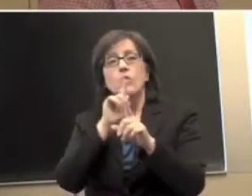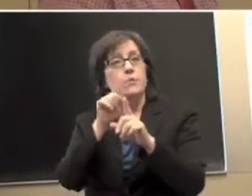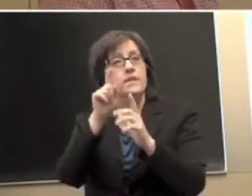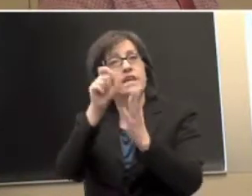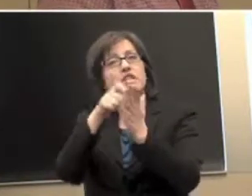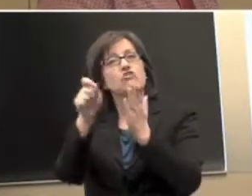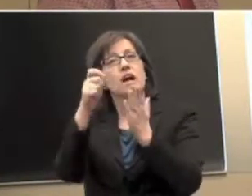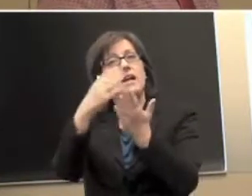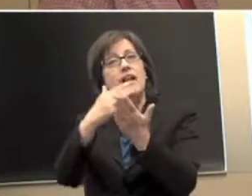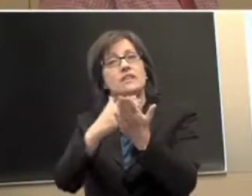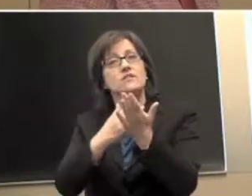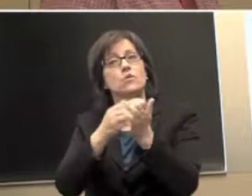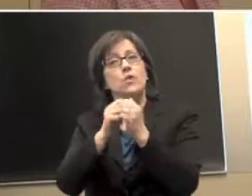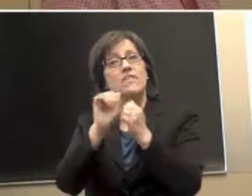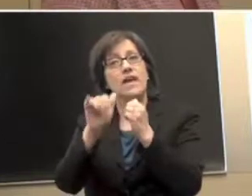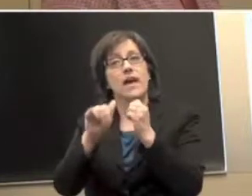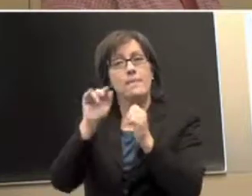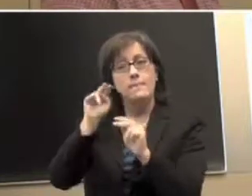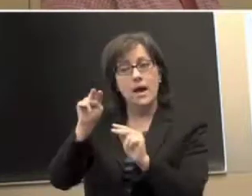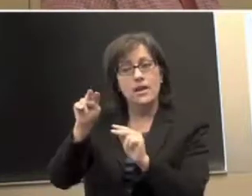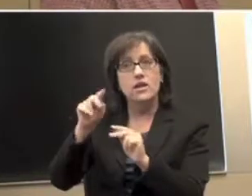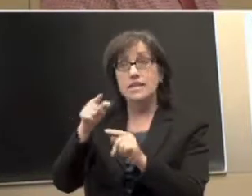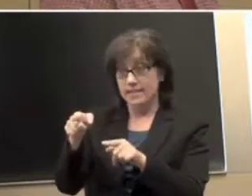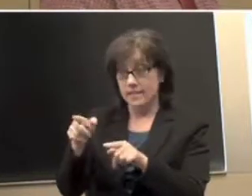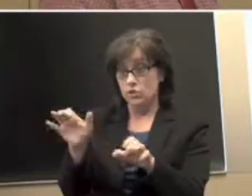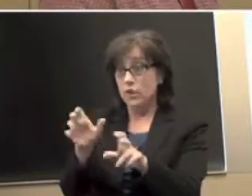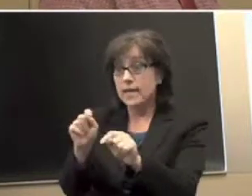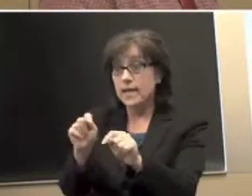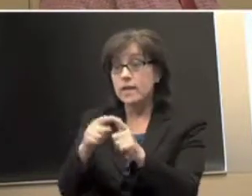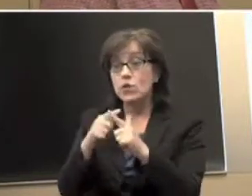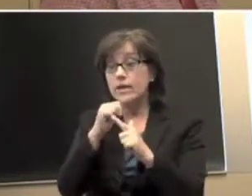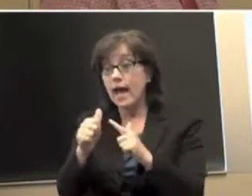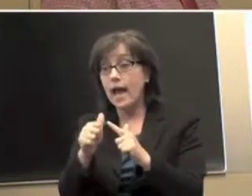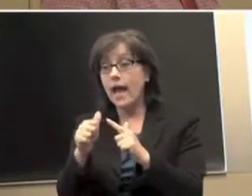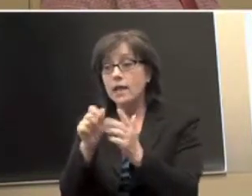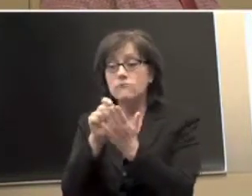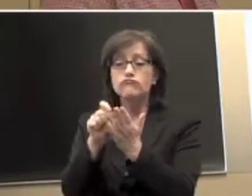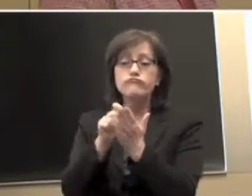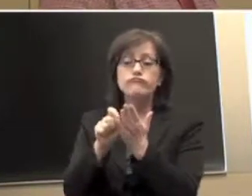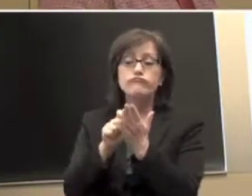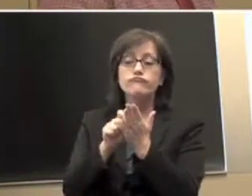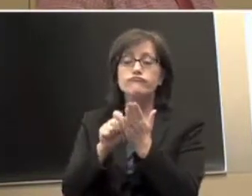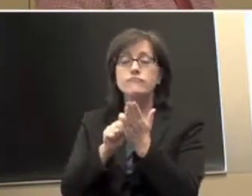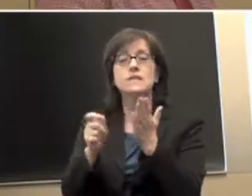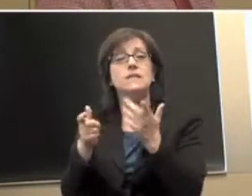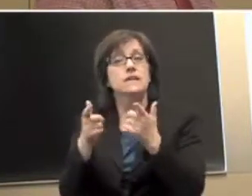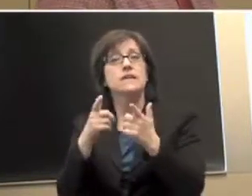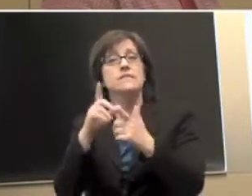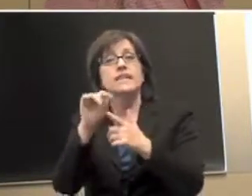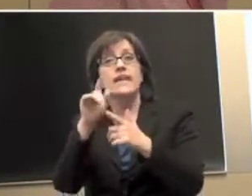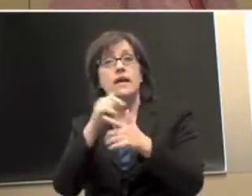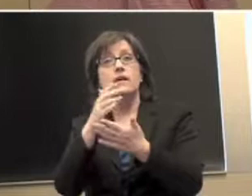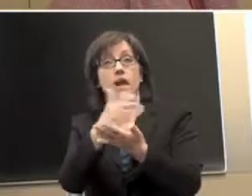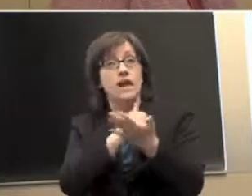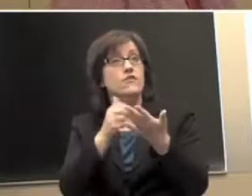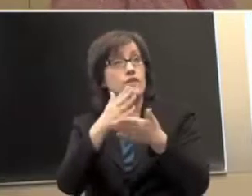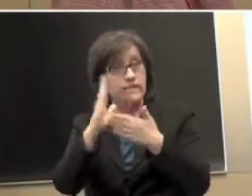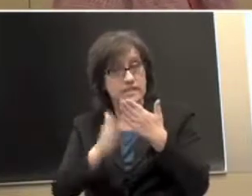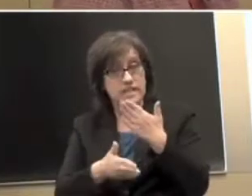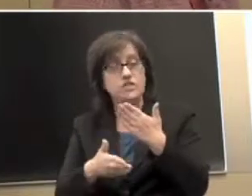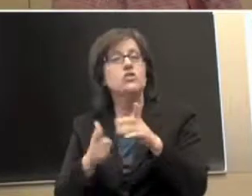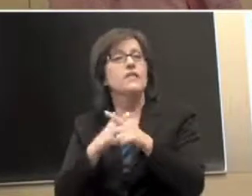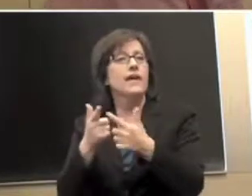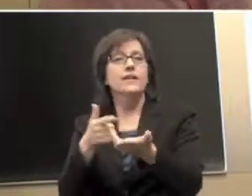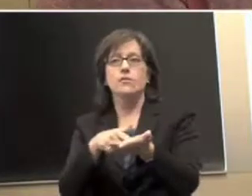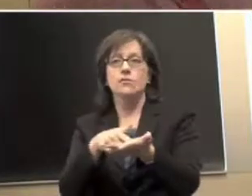checklist. Is he doing it? Is he not doing it? We would also have data collection. If he completes the activity, you've got the record of that completion. Even if